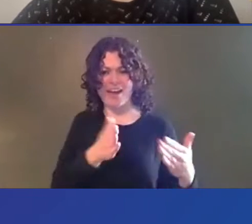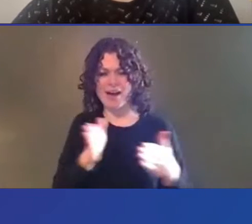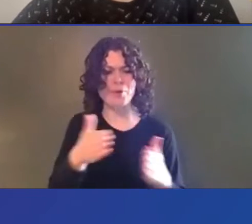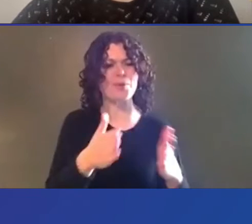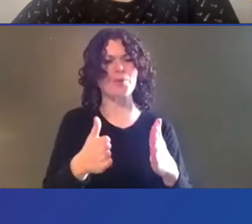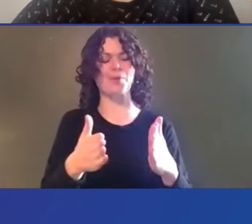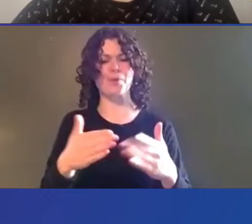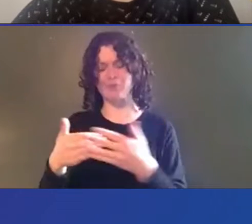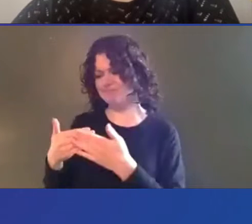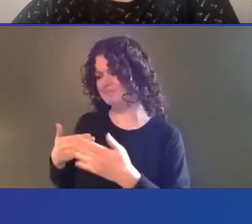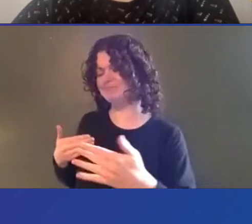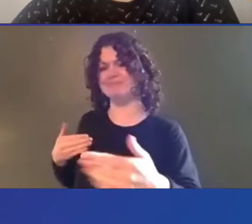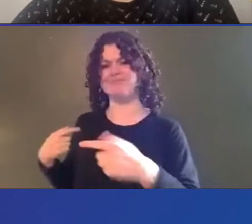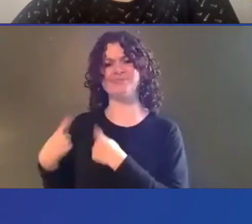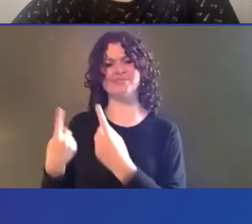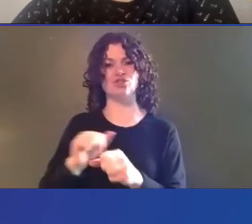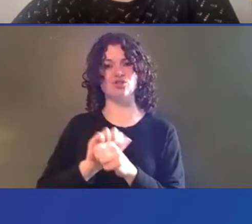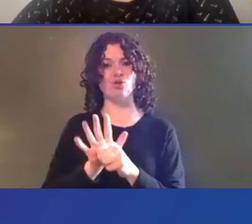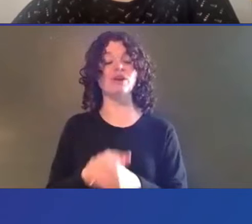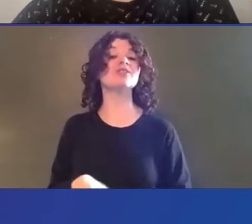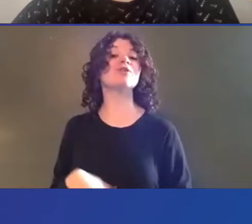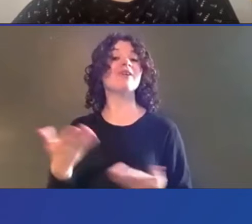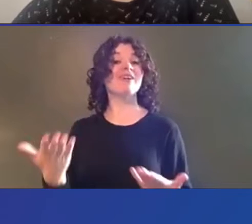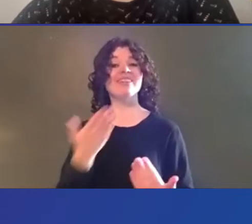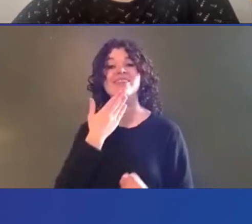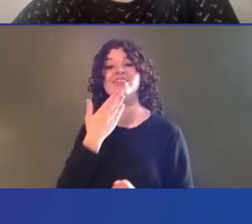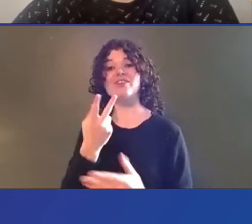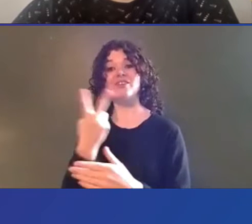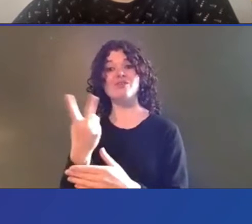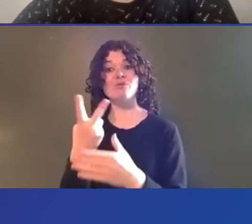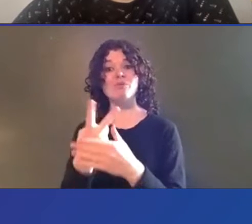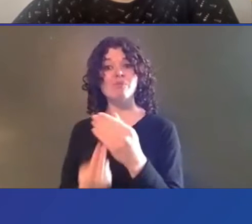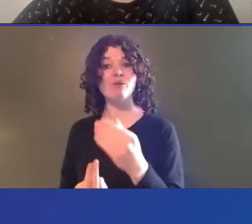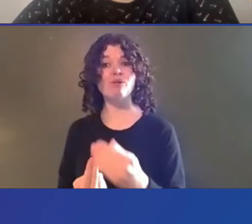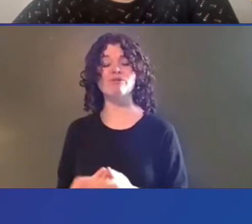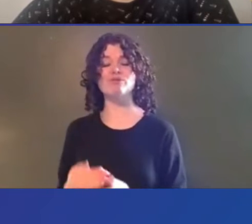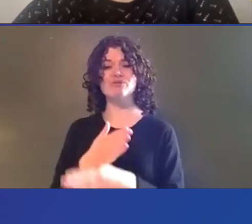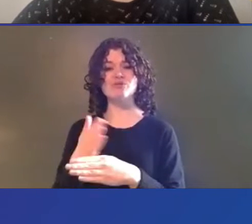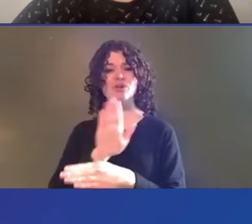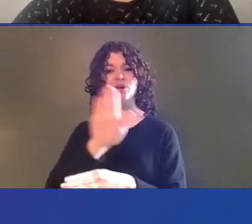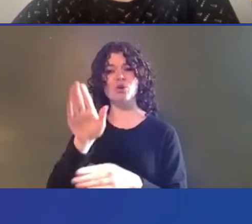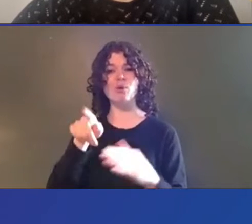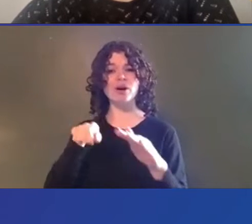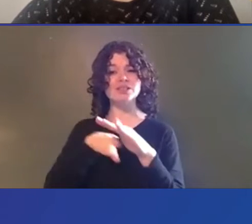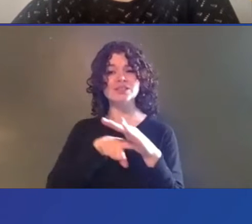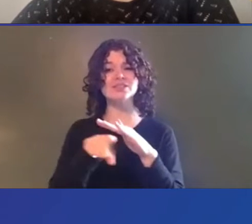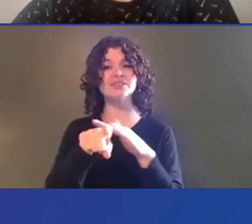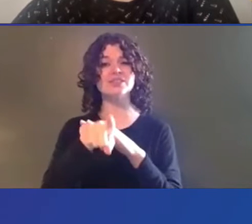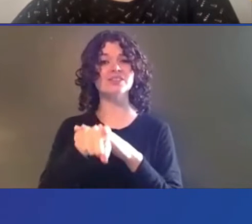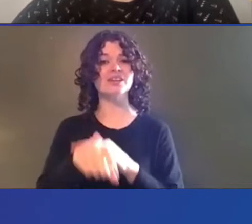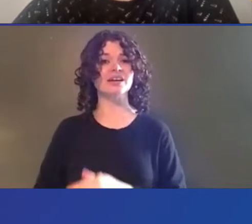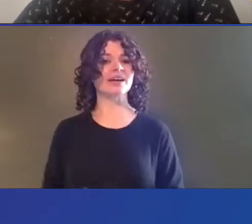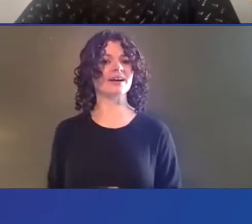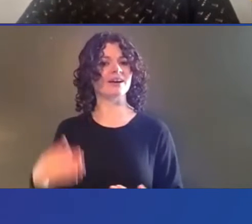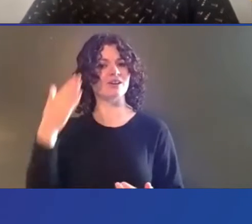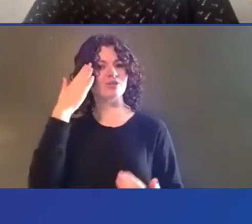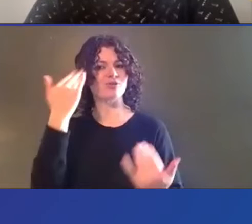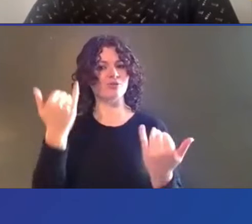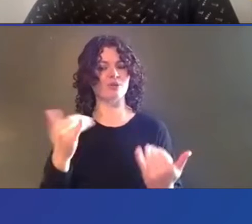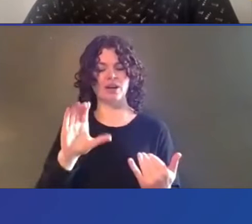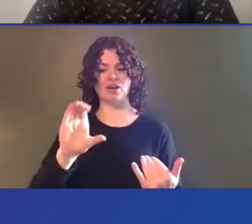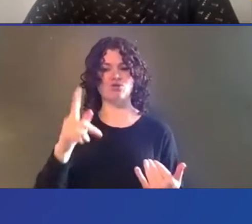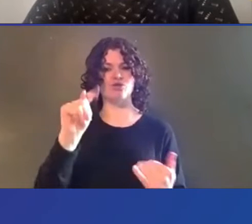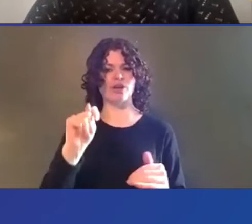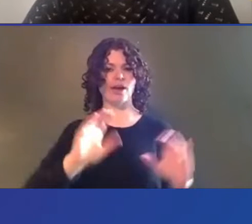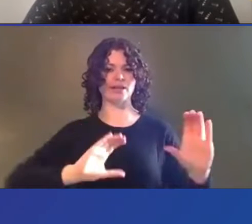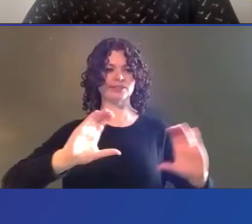for sharing all the things that you're doing. I think that there are likely things going on in the chat that I cannot see for people who are